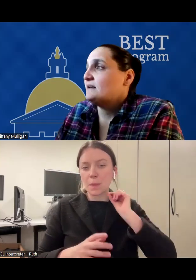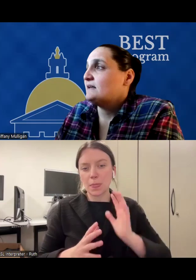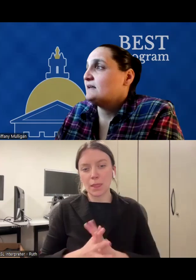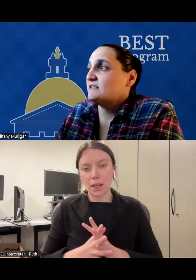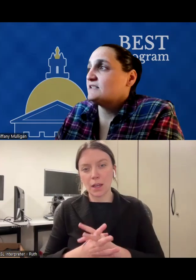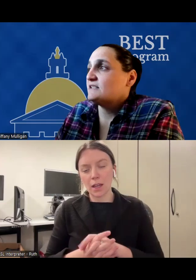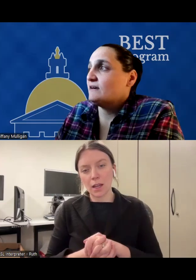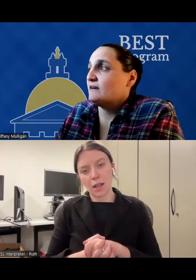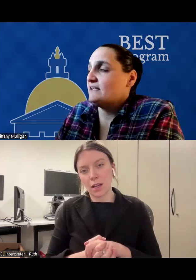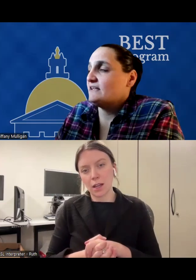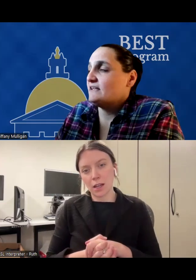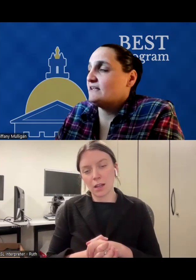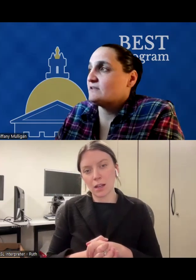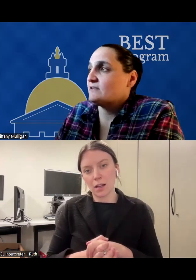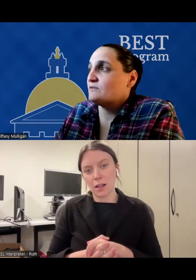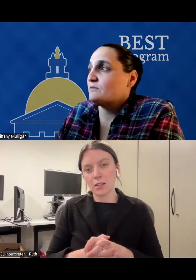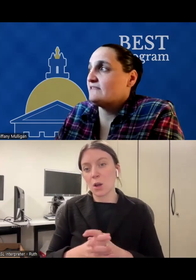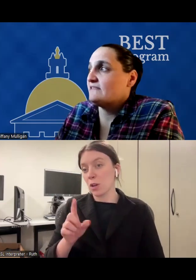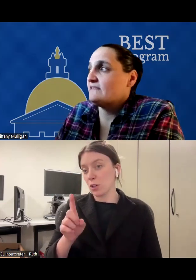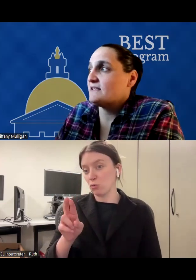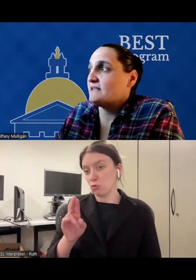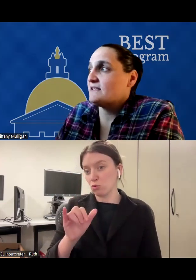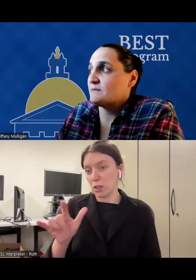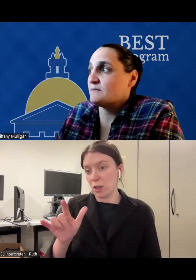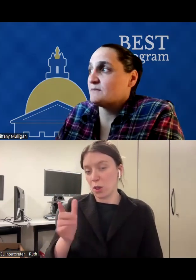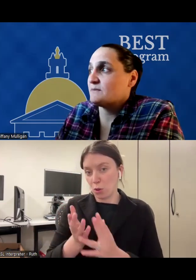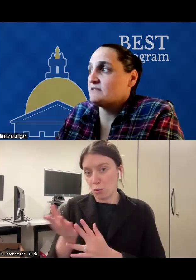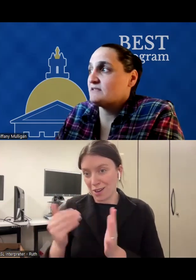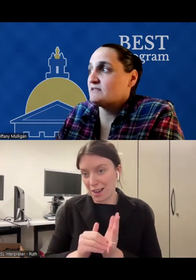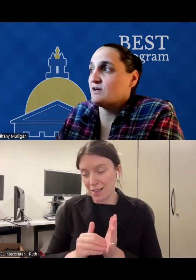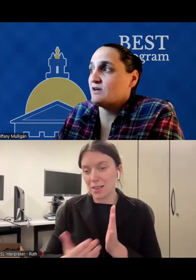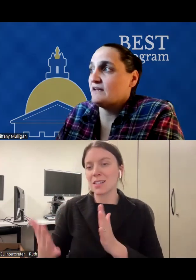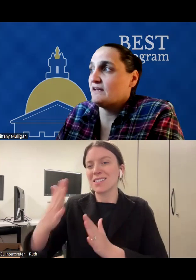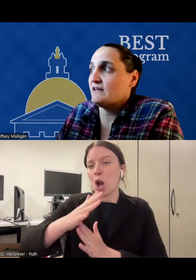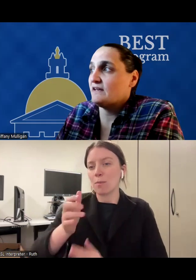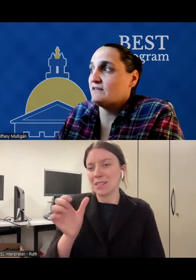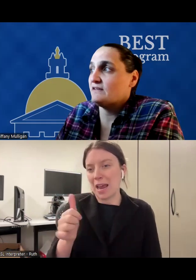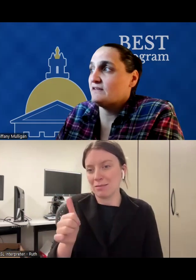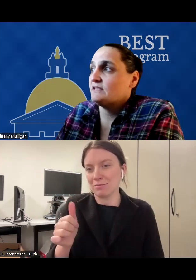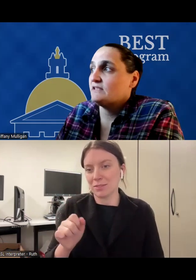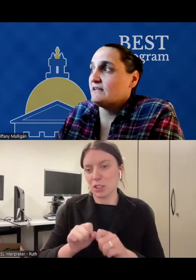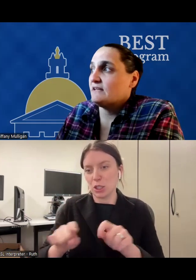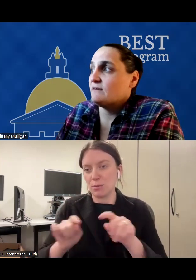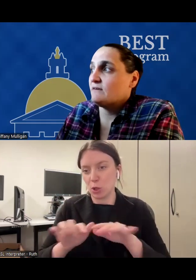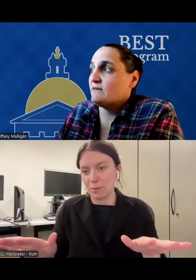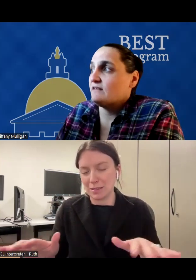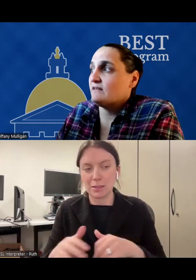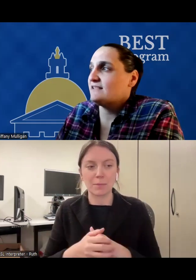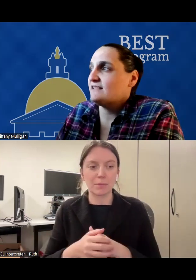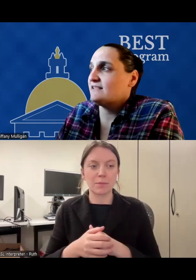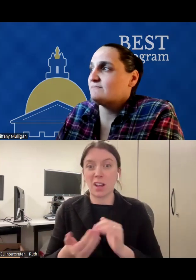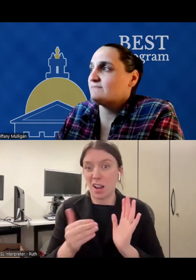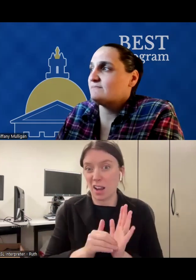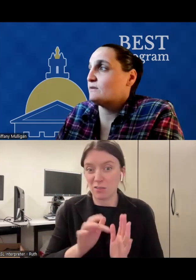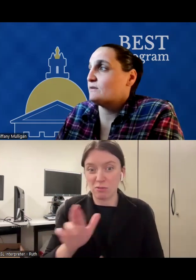I'm just going to go right here because I want to drill through on this side, the top 10 disbursements. So these are like the dollar value. So again, I'm going to right click. Actually, that's